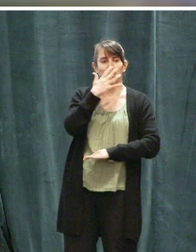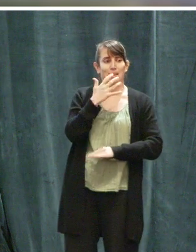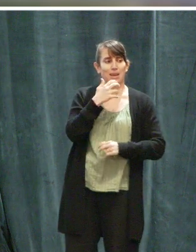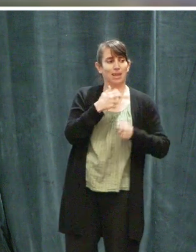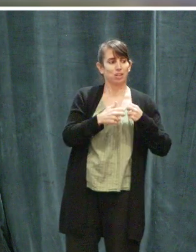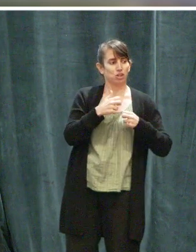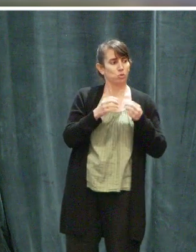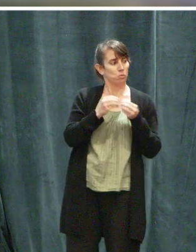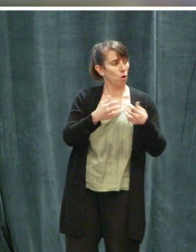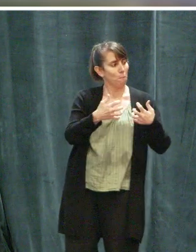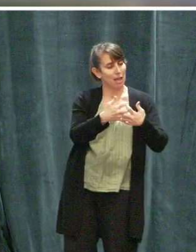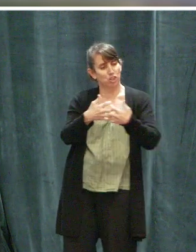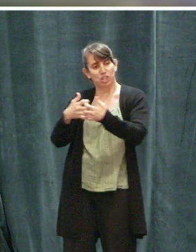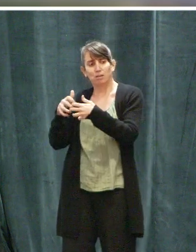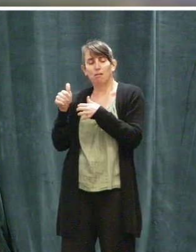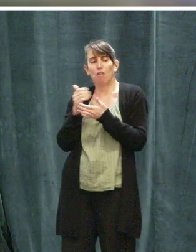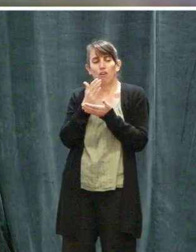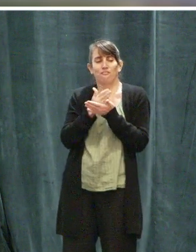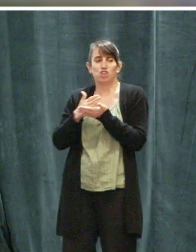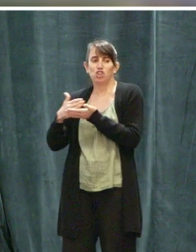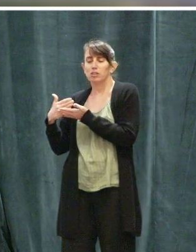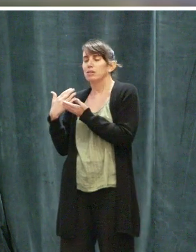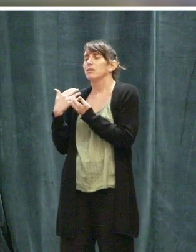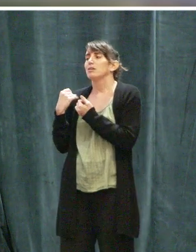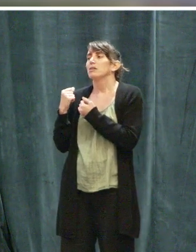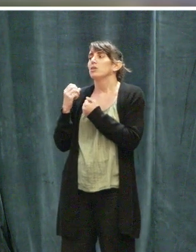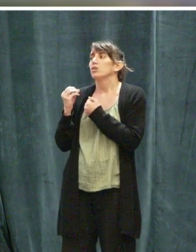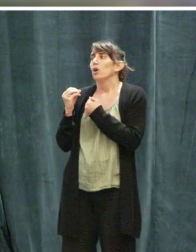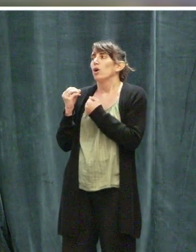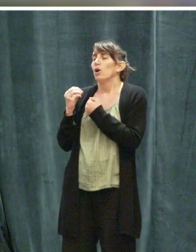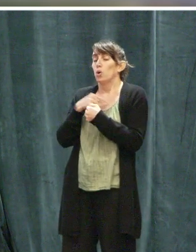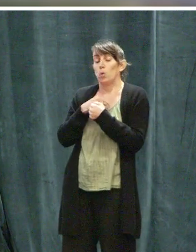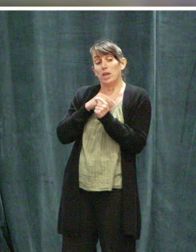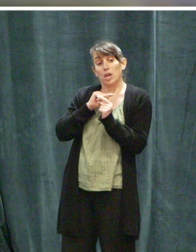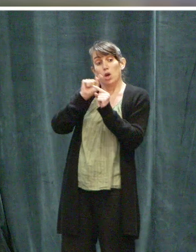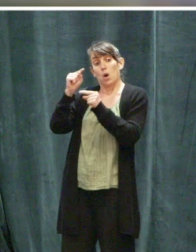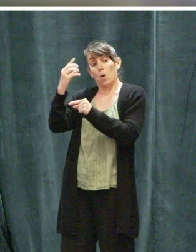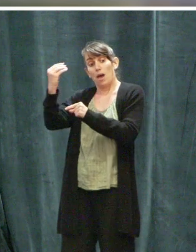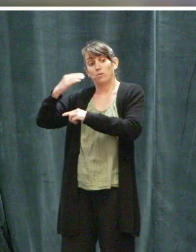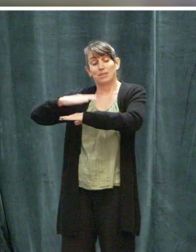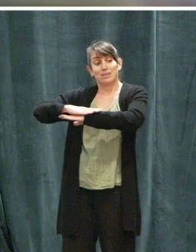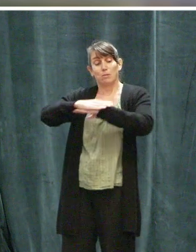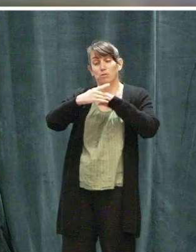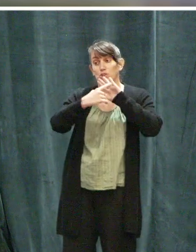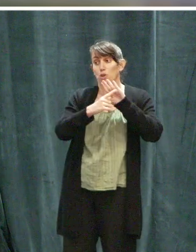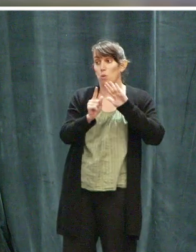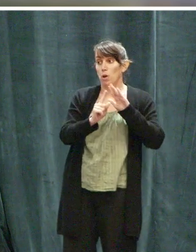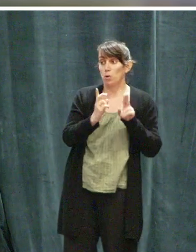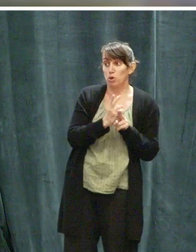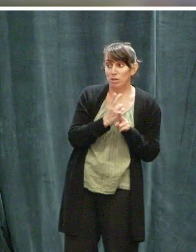matching existing features. But we can go on the tables and I can show you where we're using that, where we're not using that, and we can talk